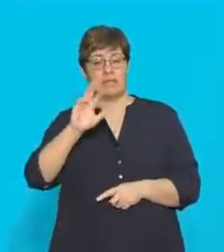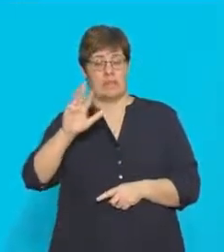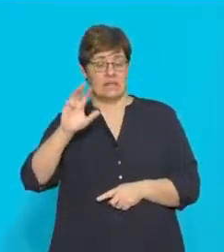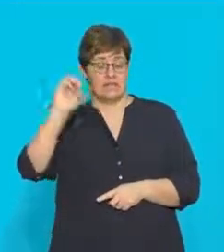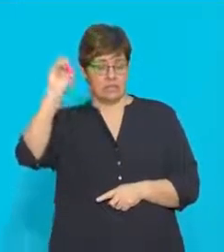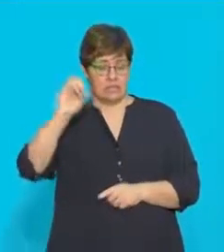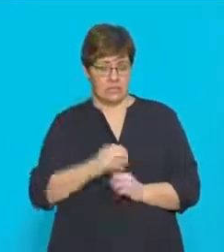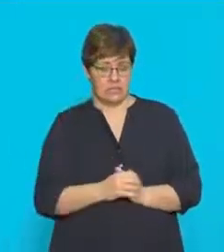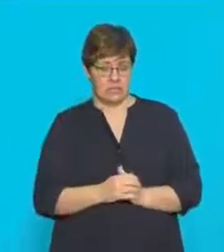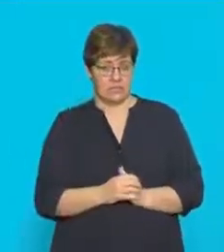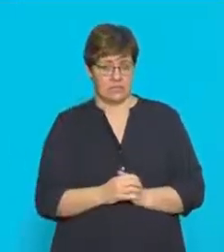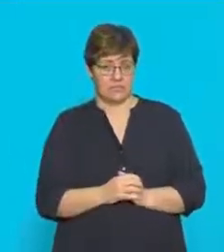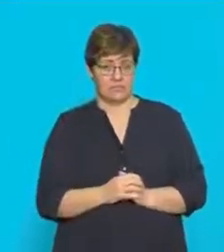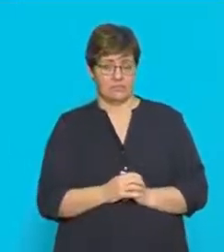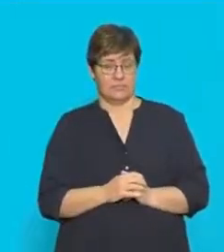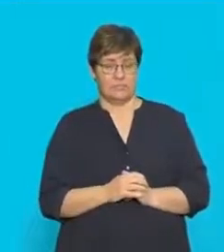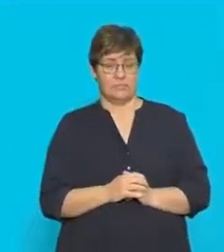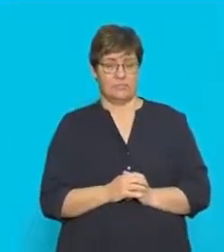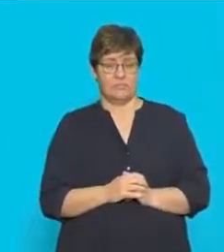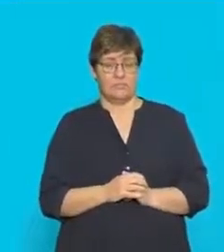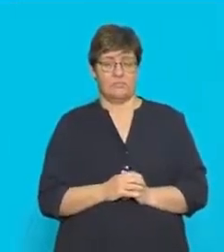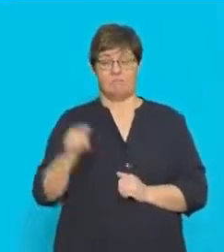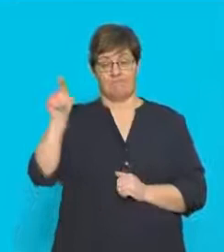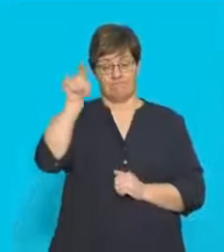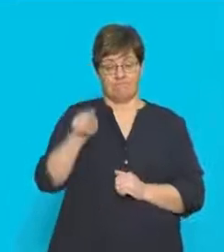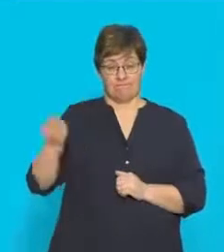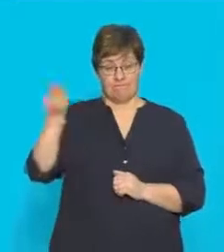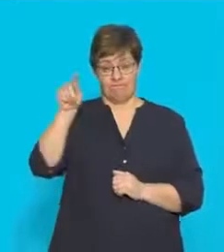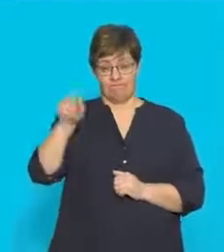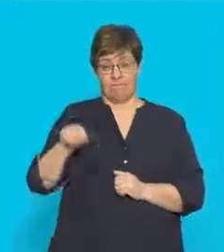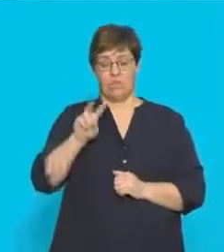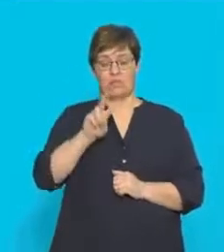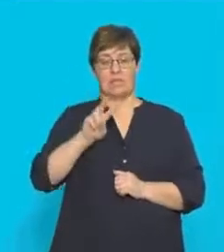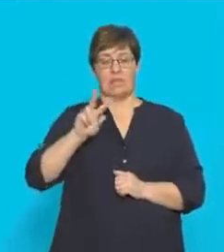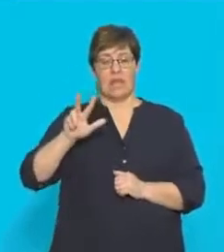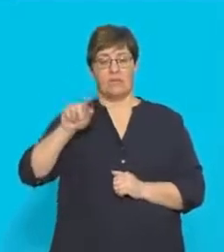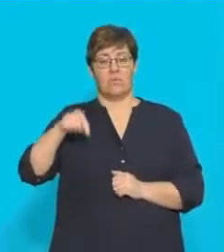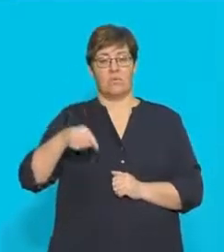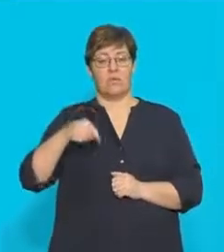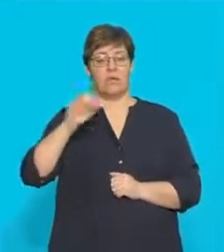28,39. So this angle is